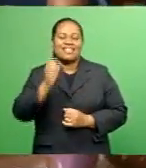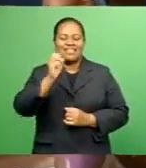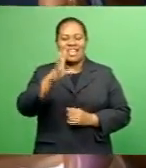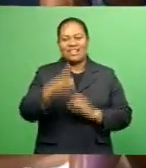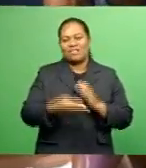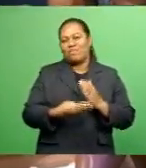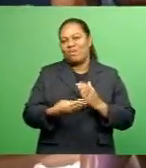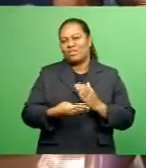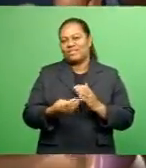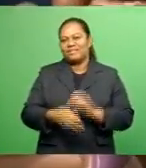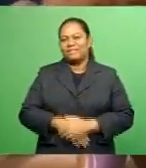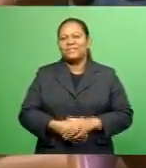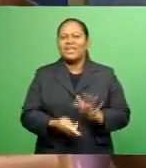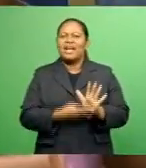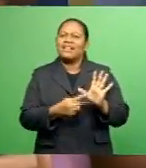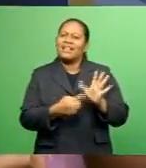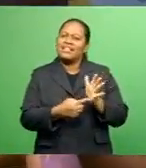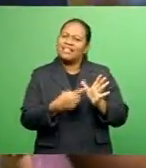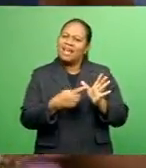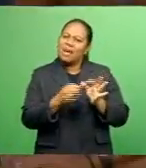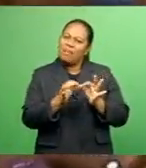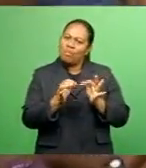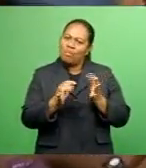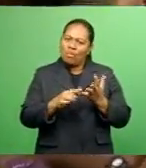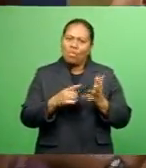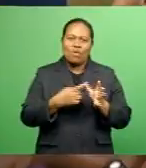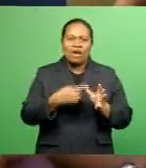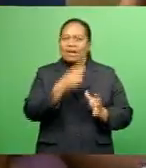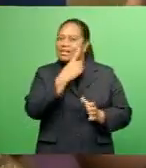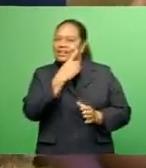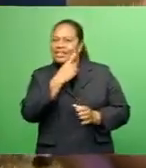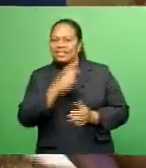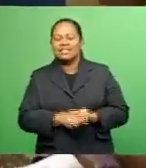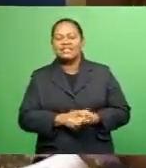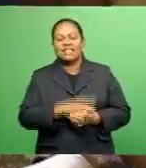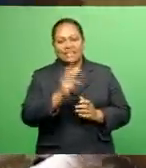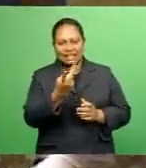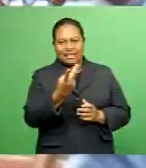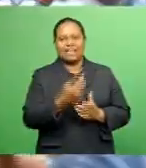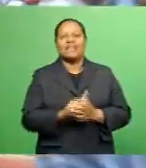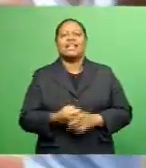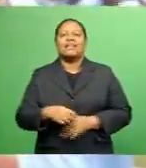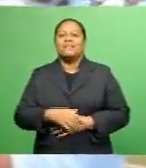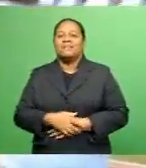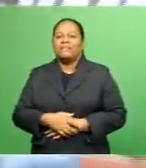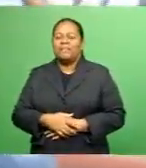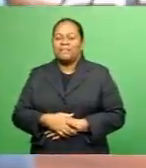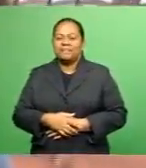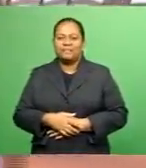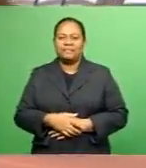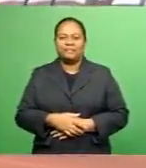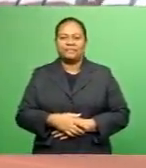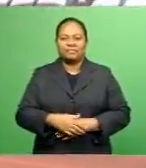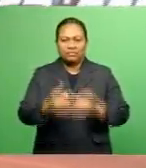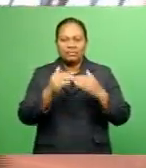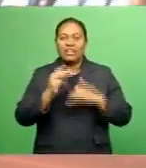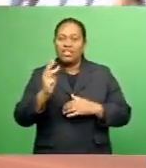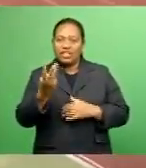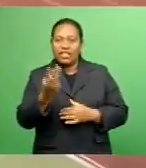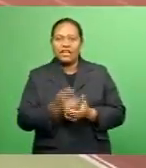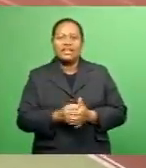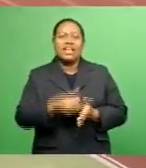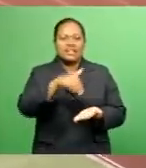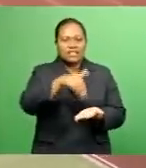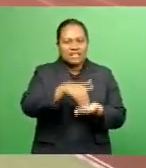bronze medals. Natambo High School followed in second with 14 gold, 10 silver and 7 bronze medals. In third place is